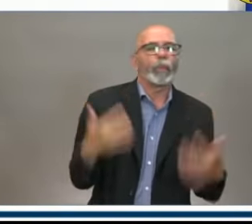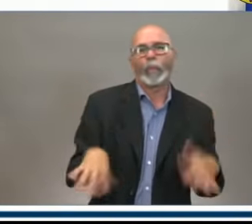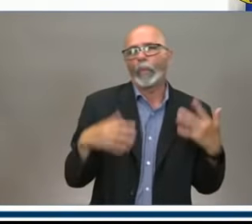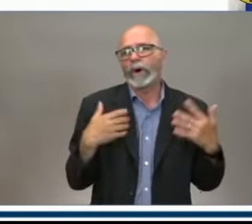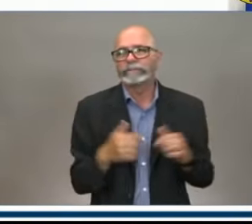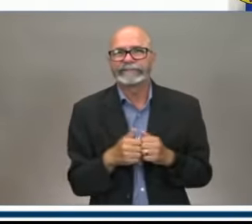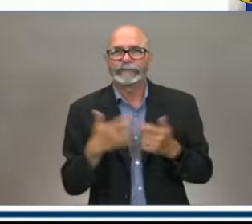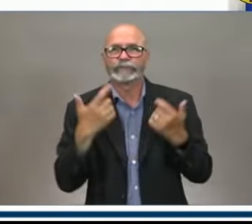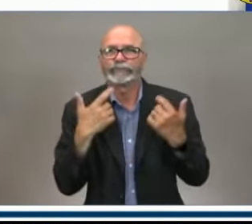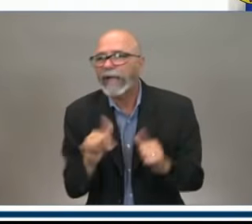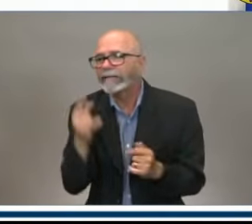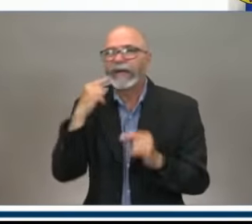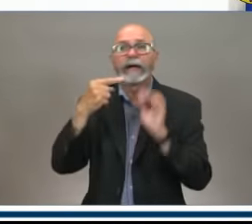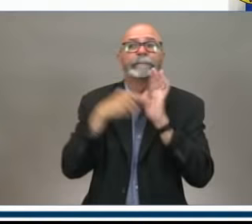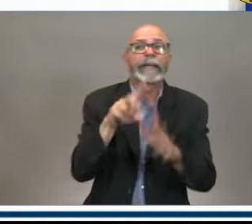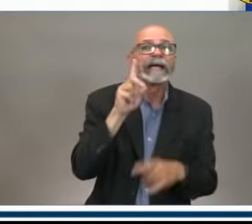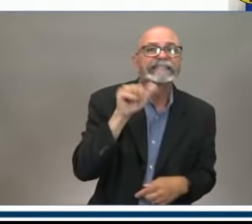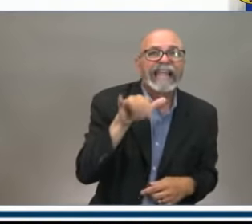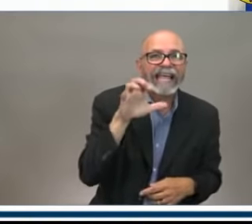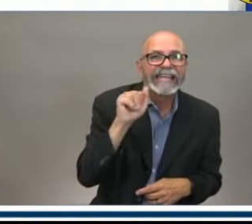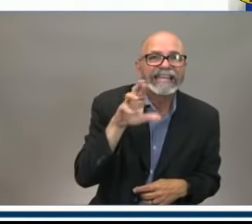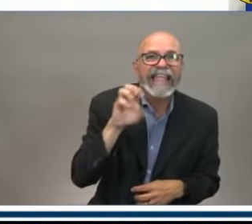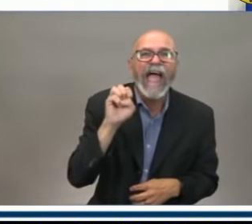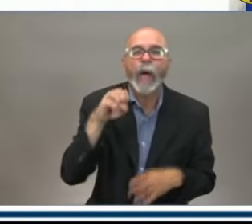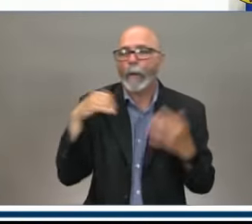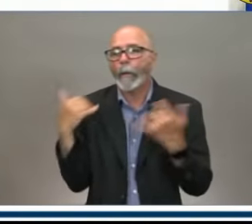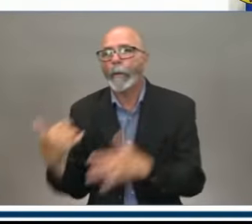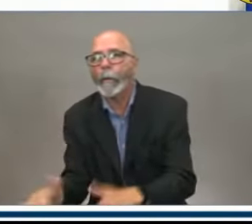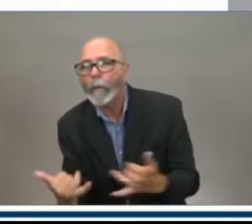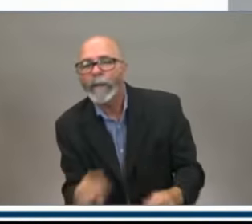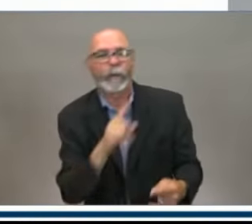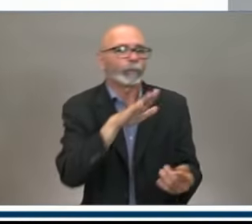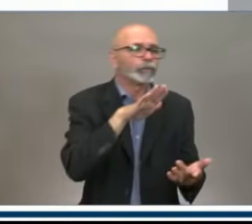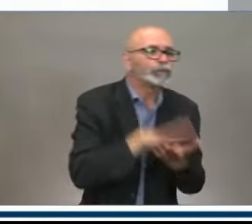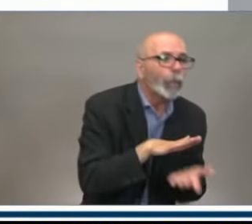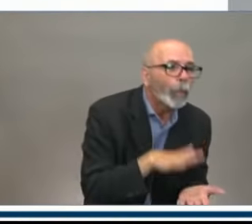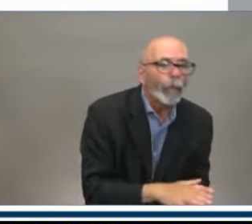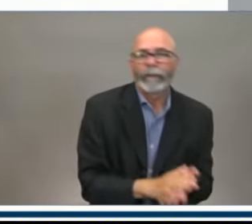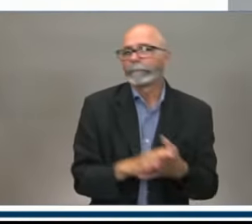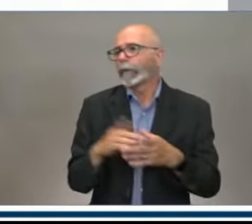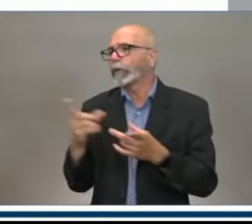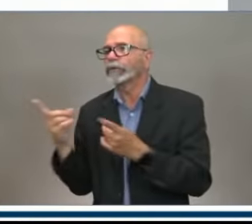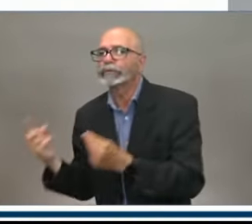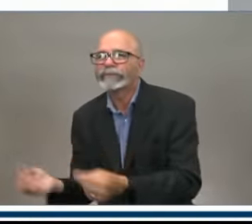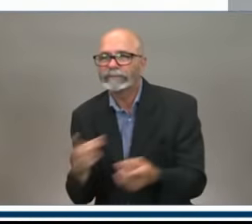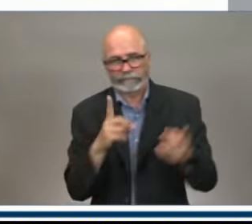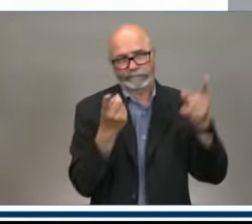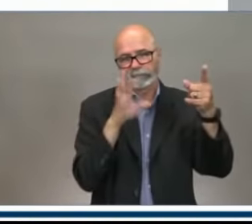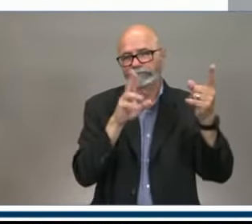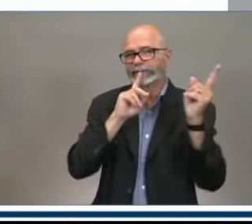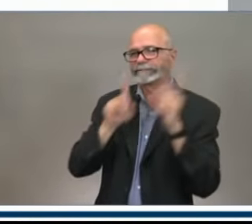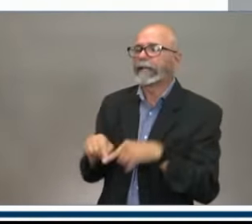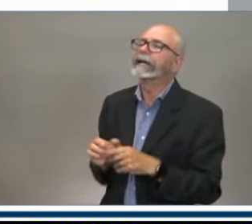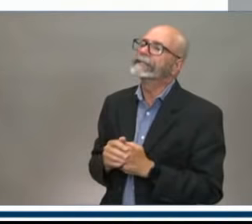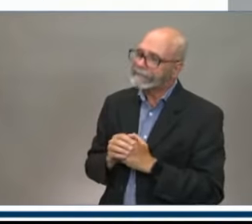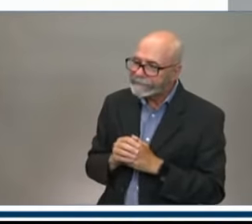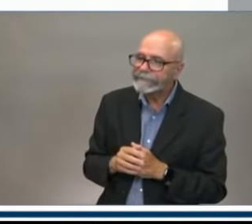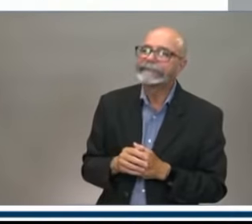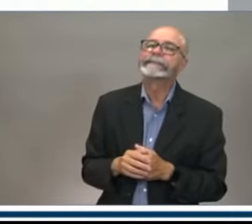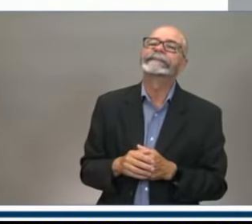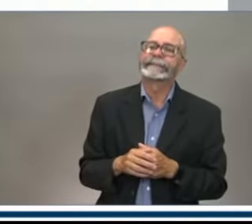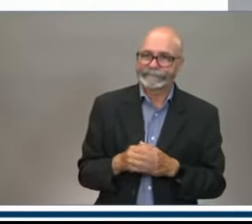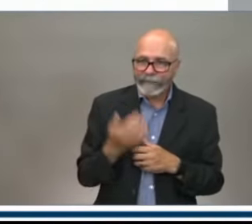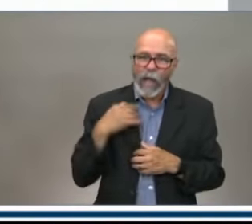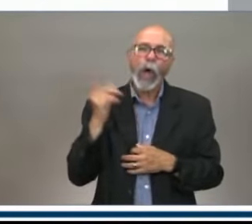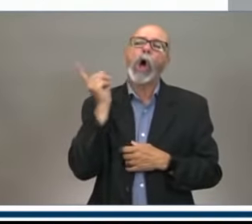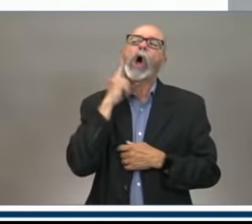daycare, schools, and day camps? So I'm aware of that letter, and it's absolutely one of the factors that we're